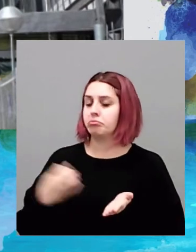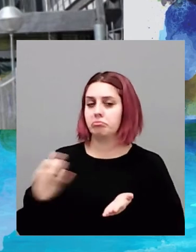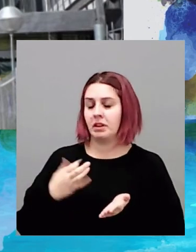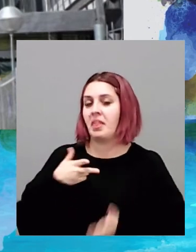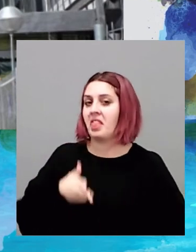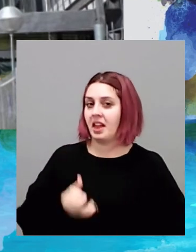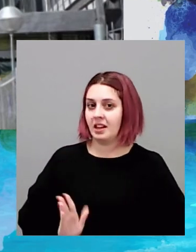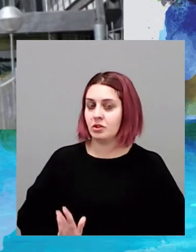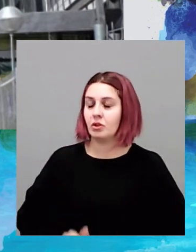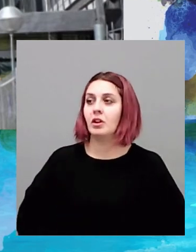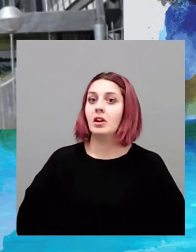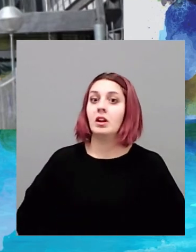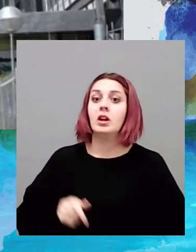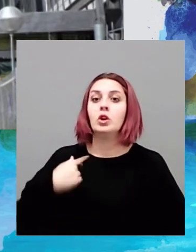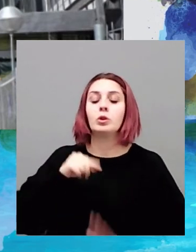to